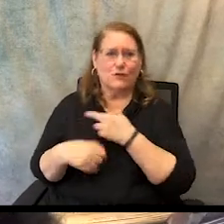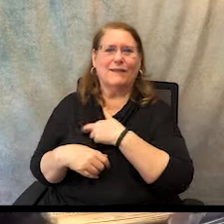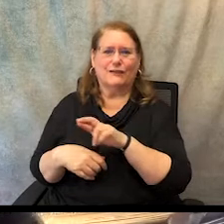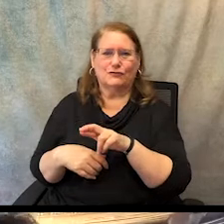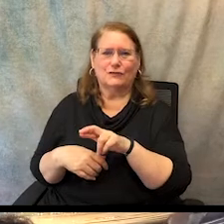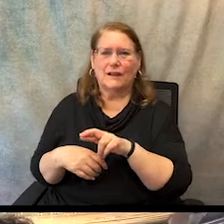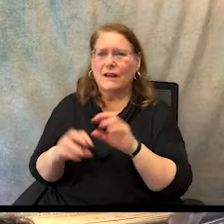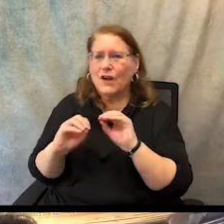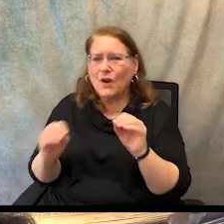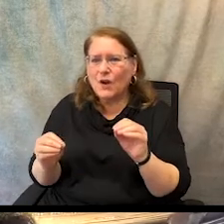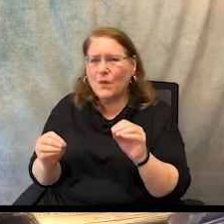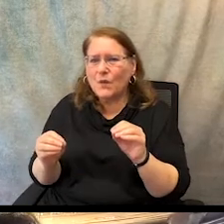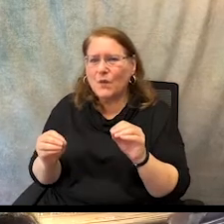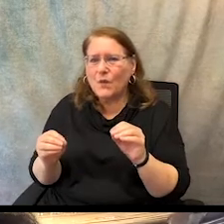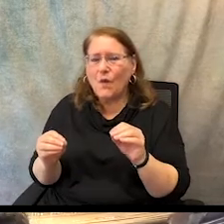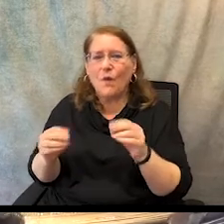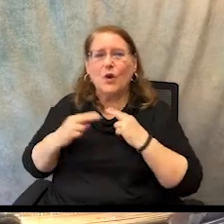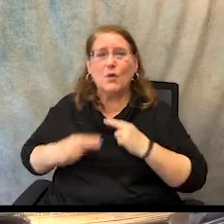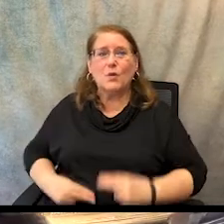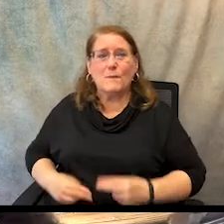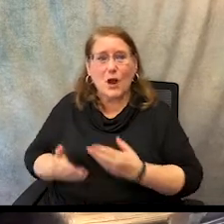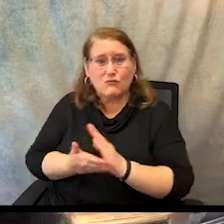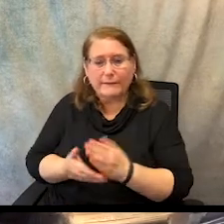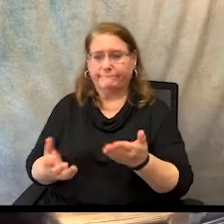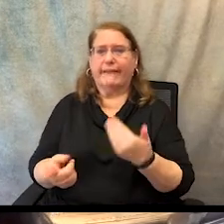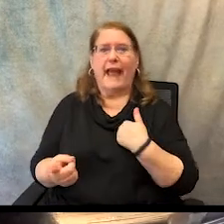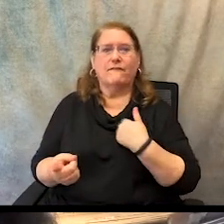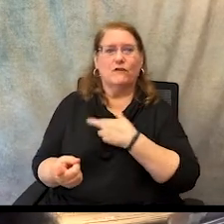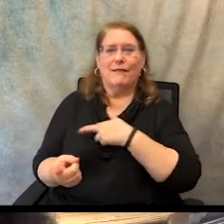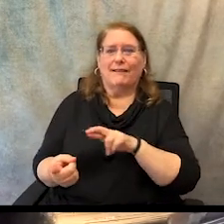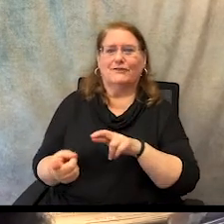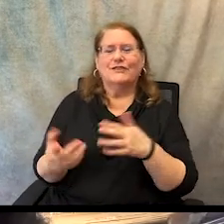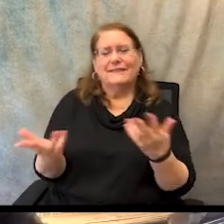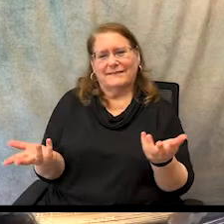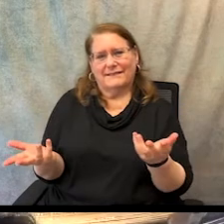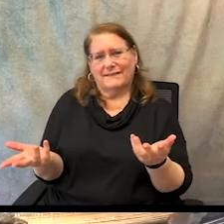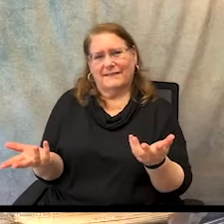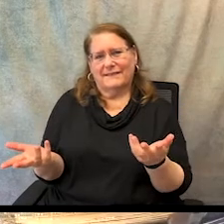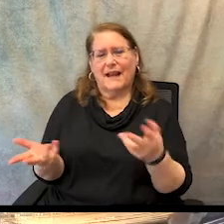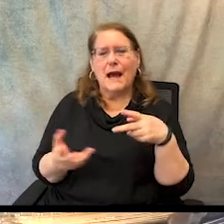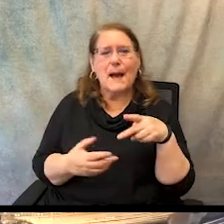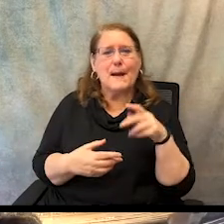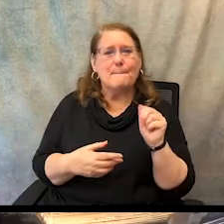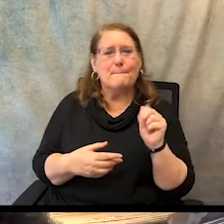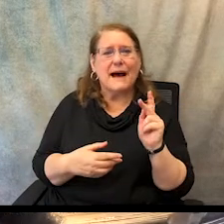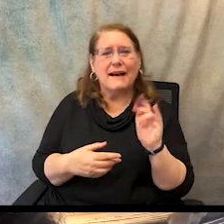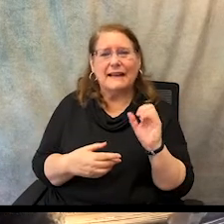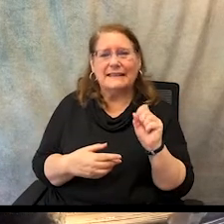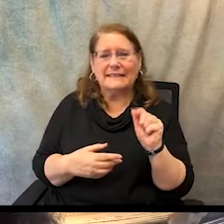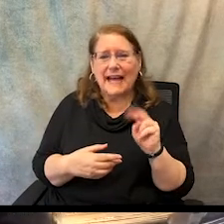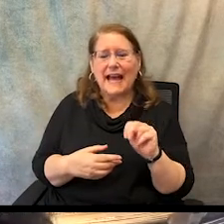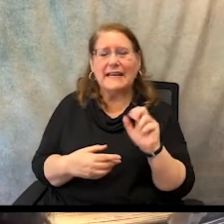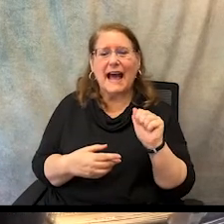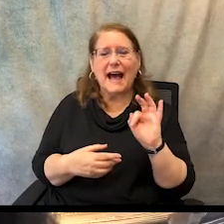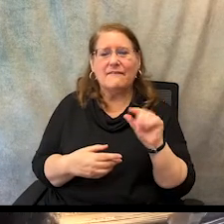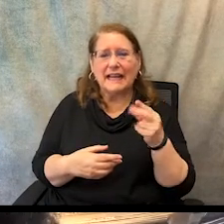is religion. There is no human rights. There is religion. You see, Pakistan,